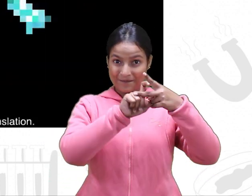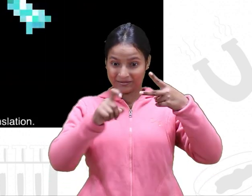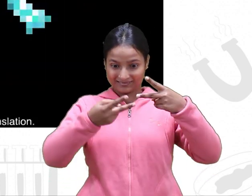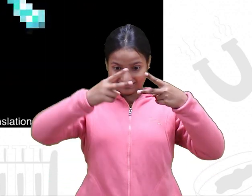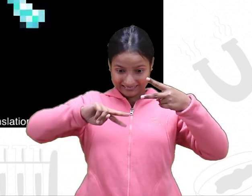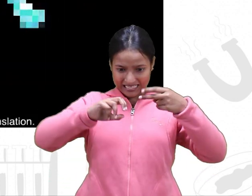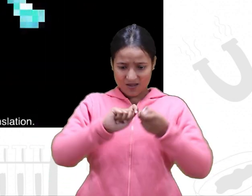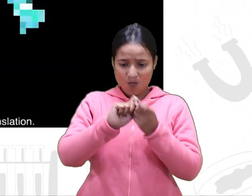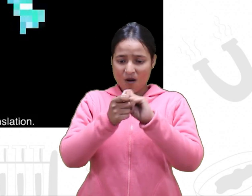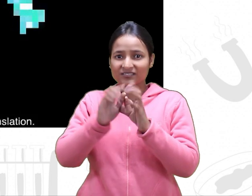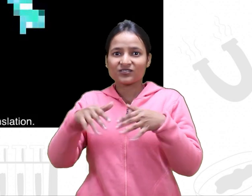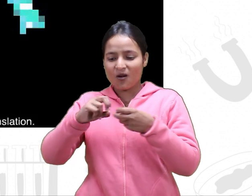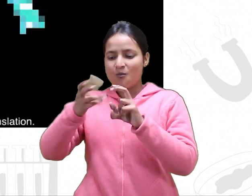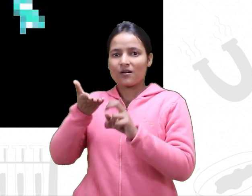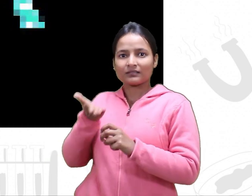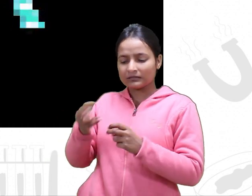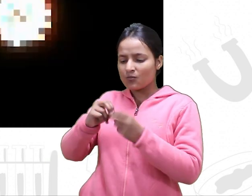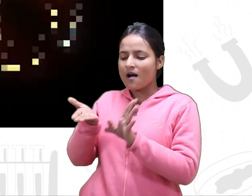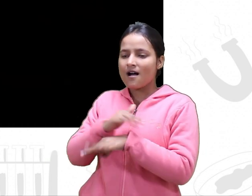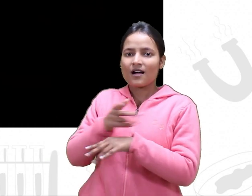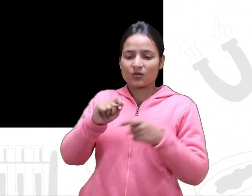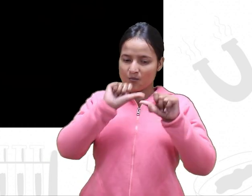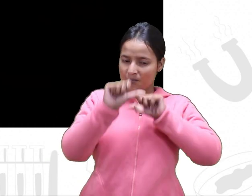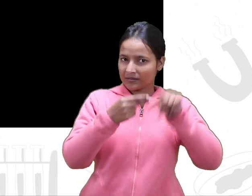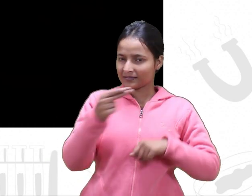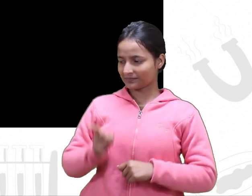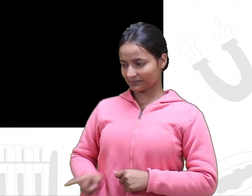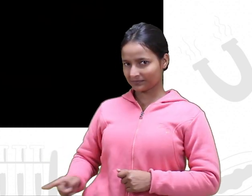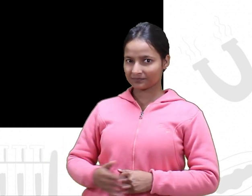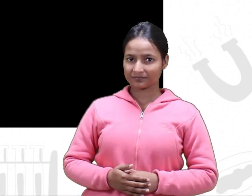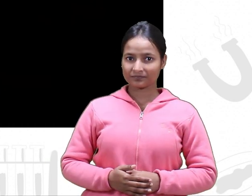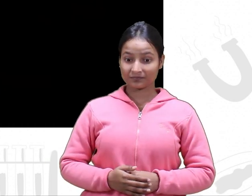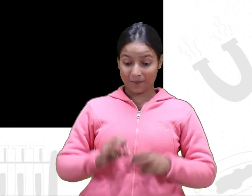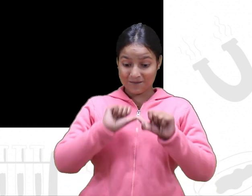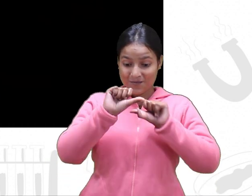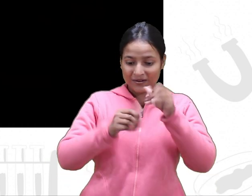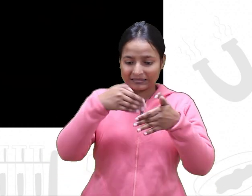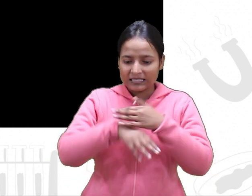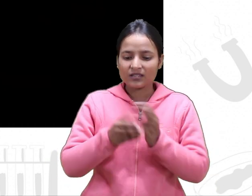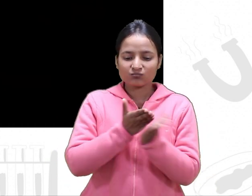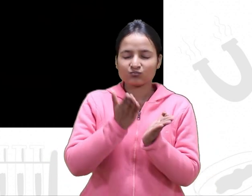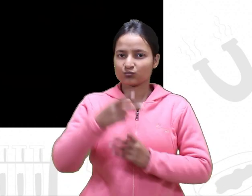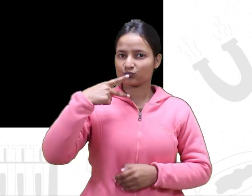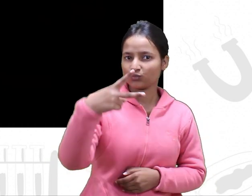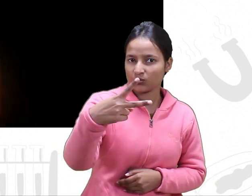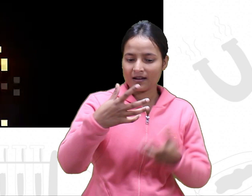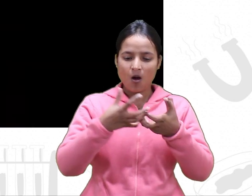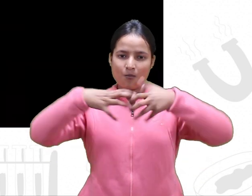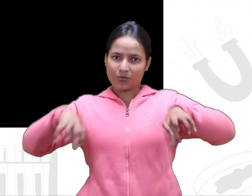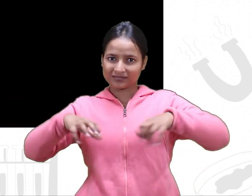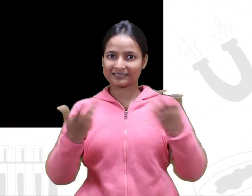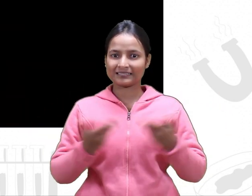material in a process called protein translation. Something very special happens during this process. Cells contain two forms of